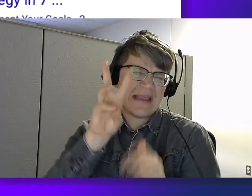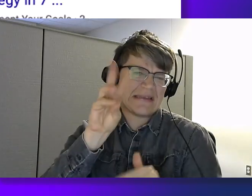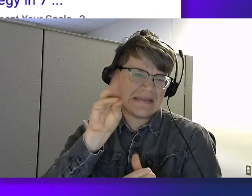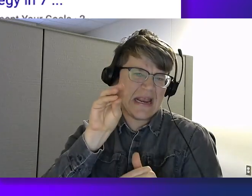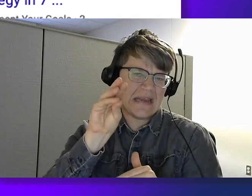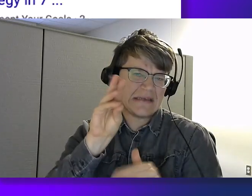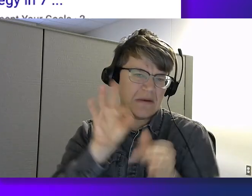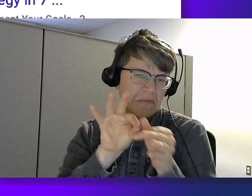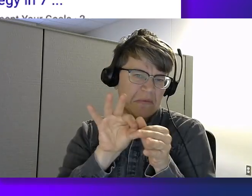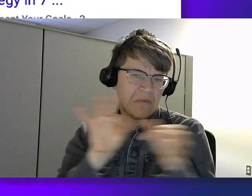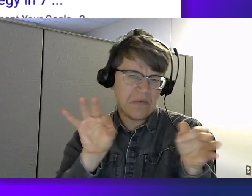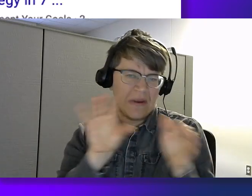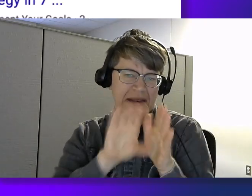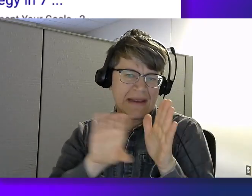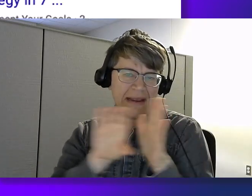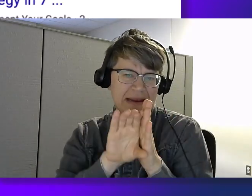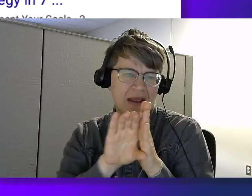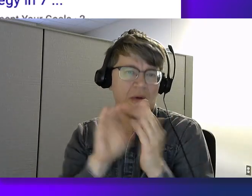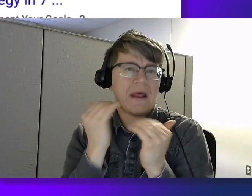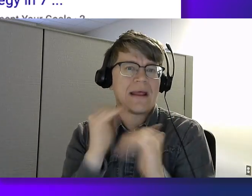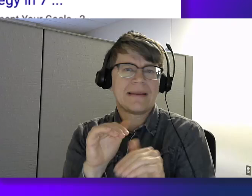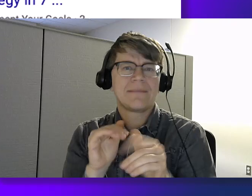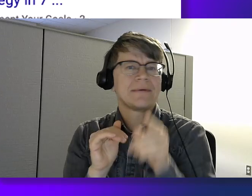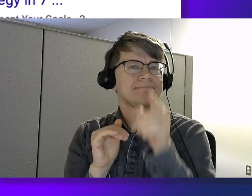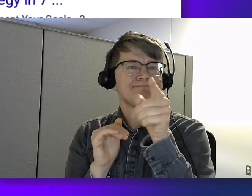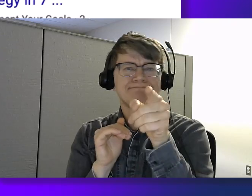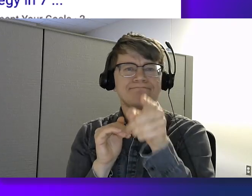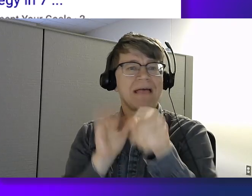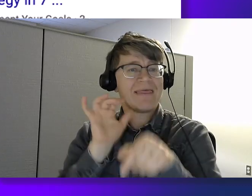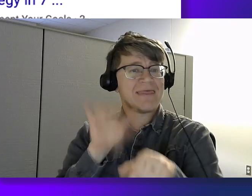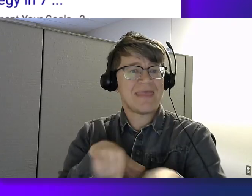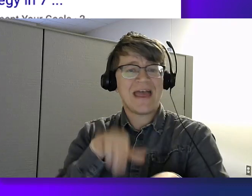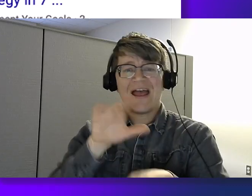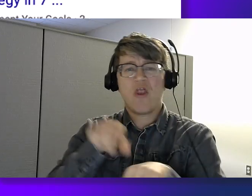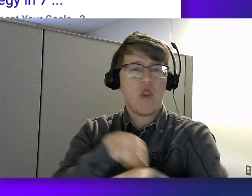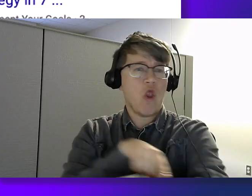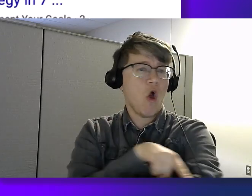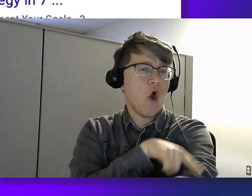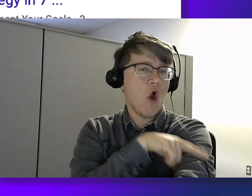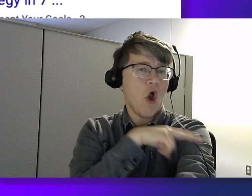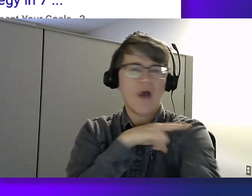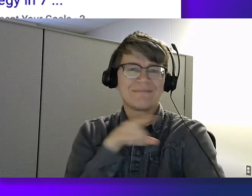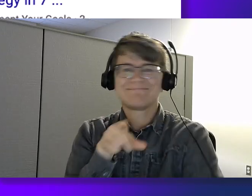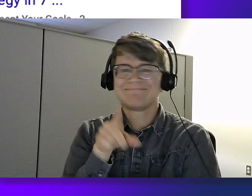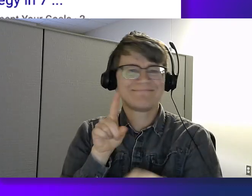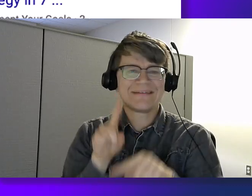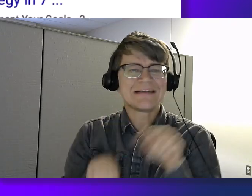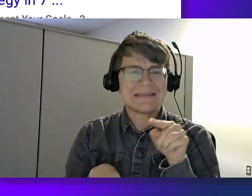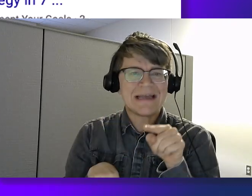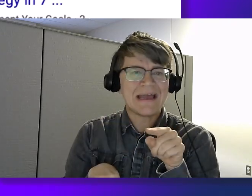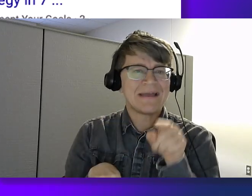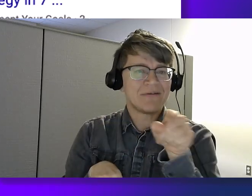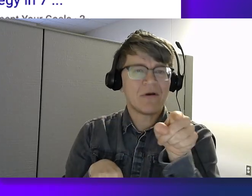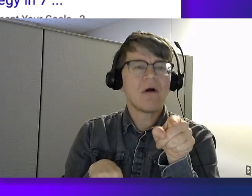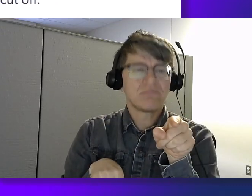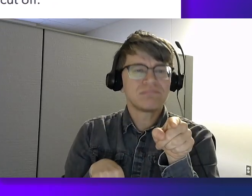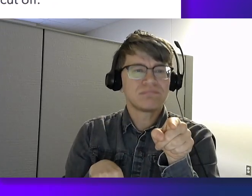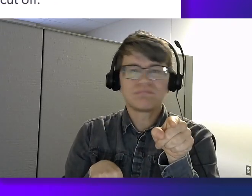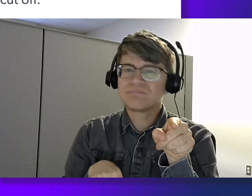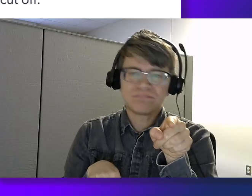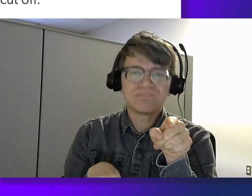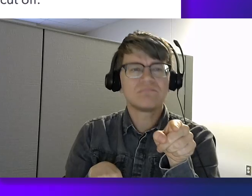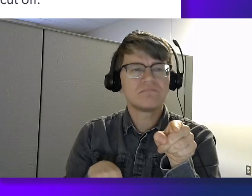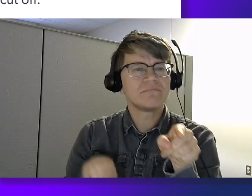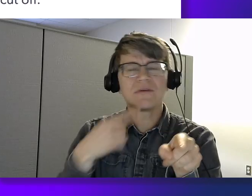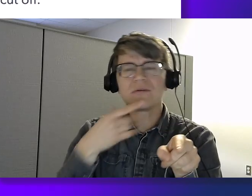this example. This title tag is too long. It gets cut off in search engine results, so searchers can't read the entire thing.